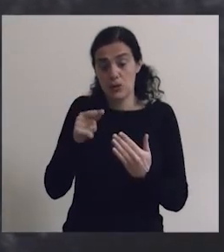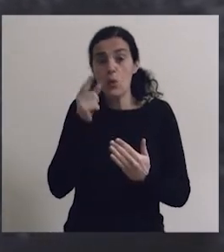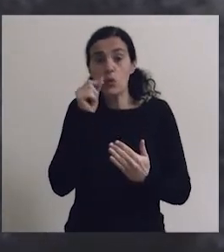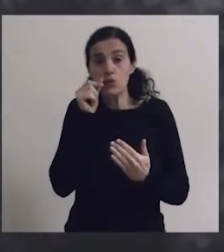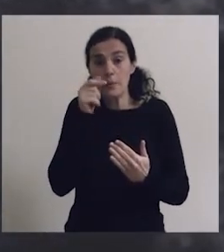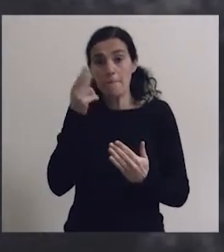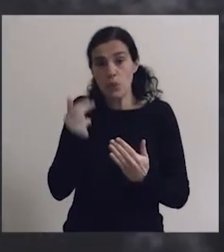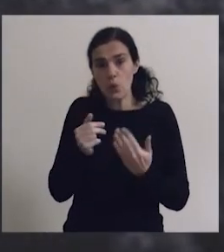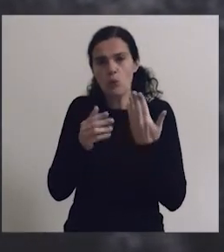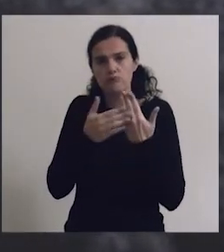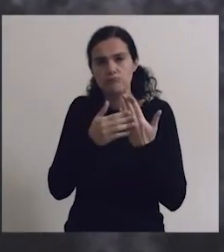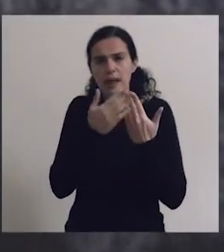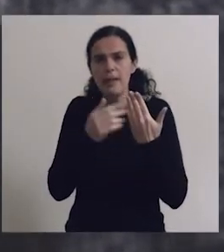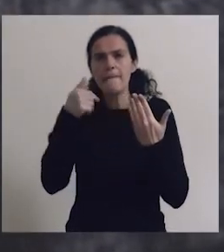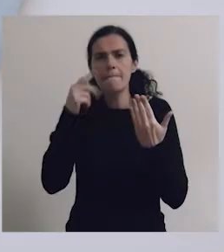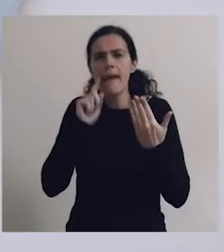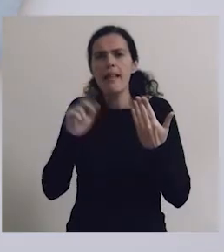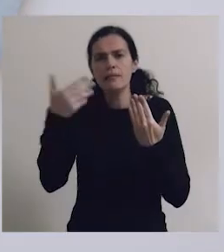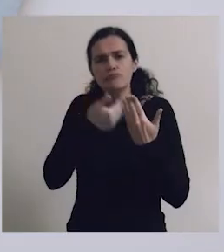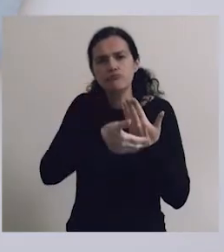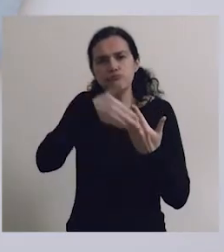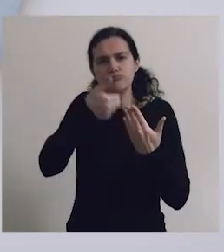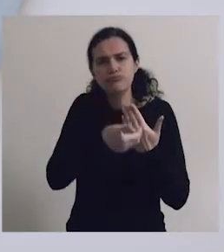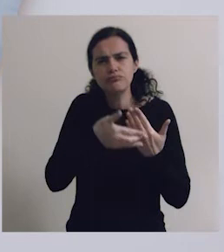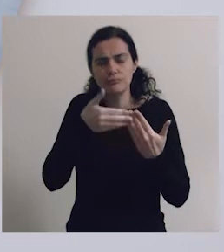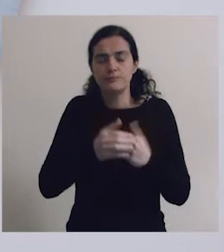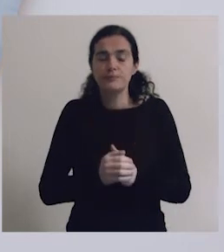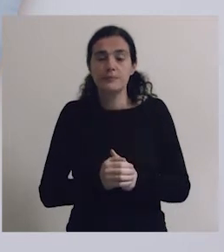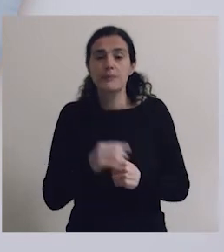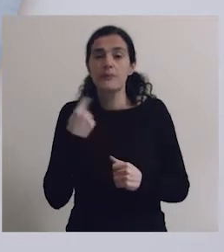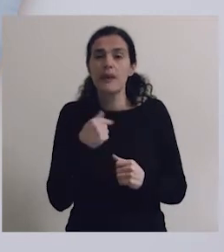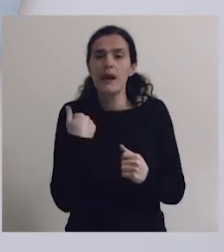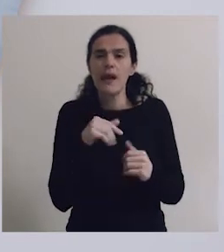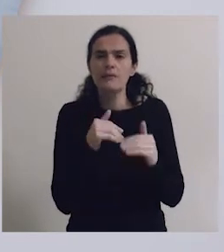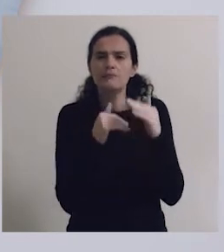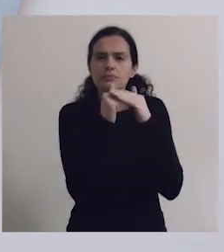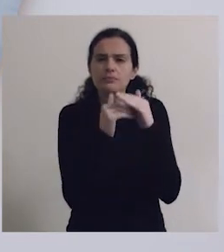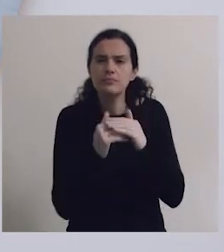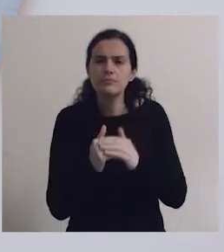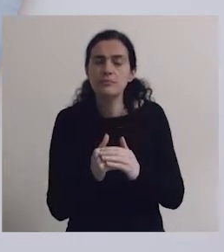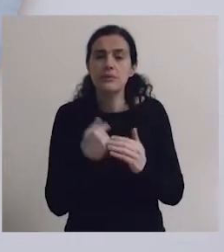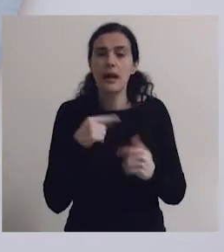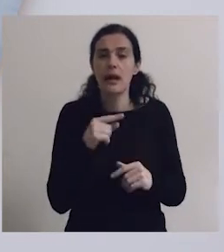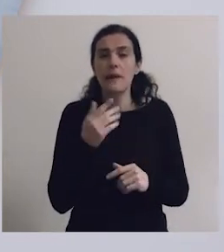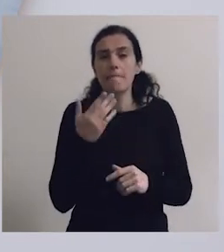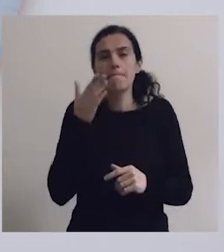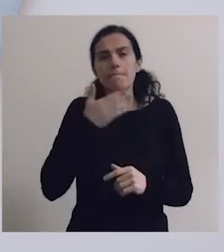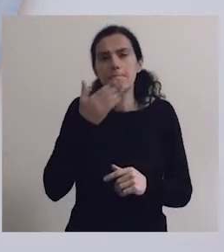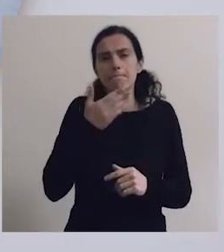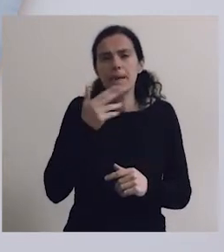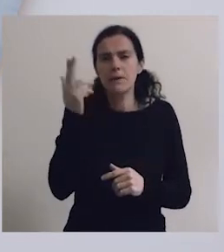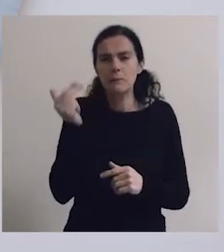image Trzemiński painting. So here and here, under the layer of the white